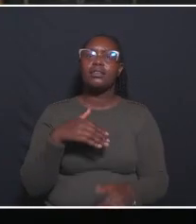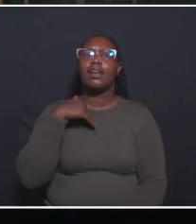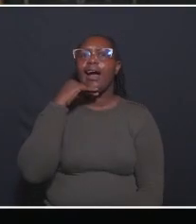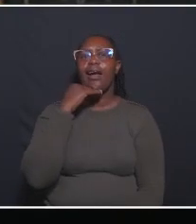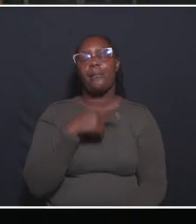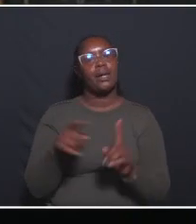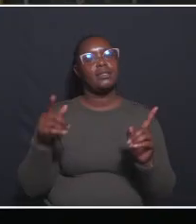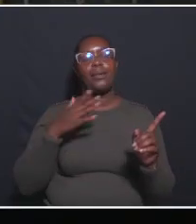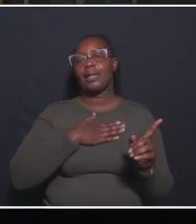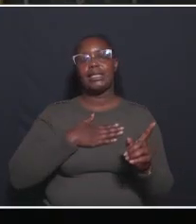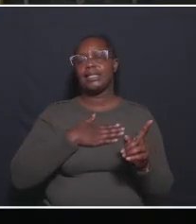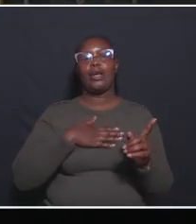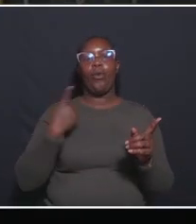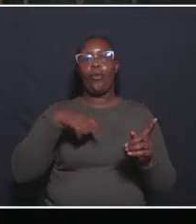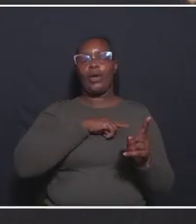get it confused.